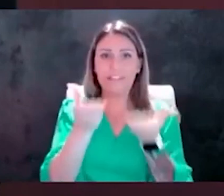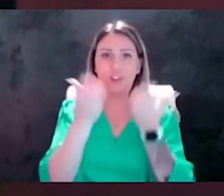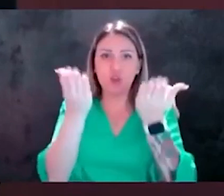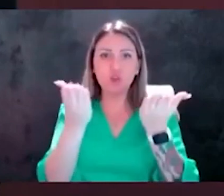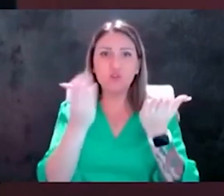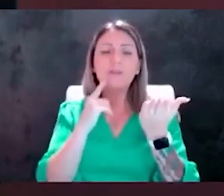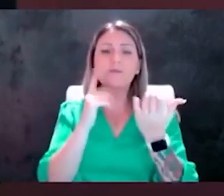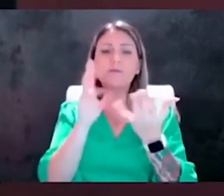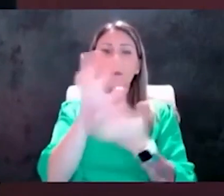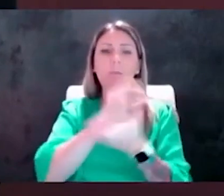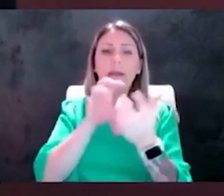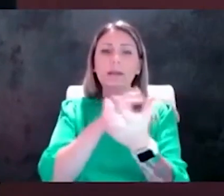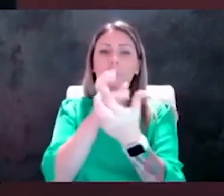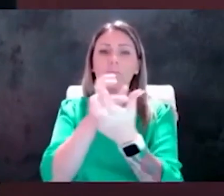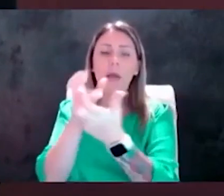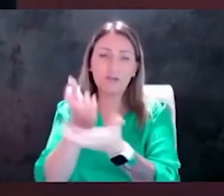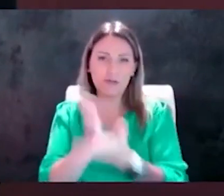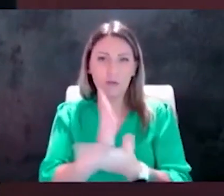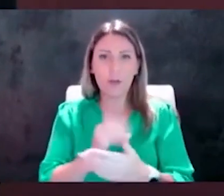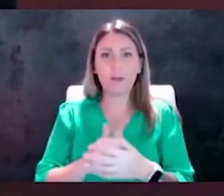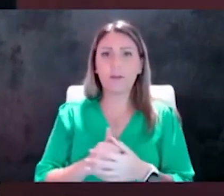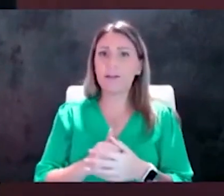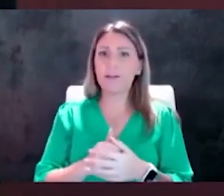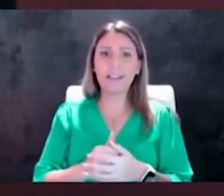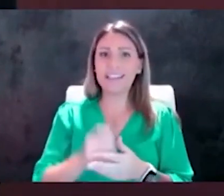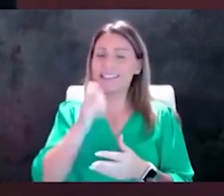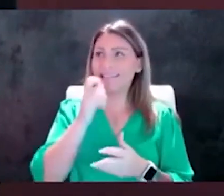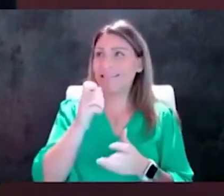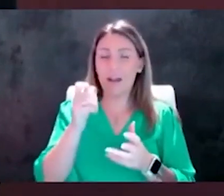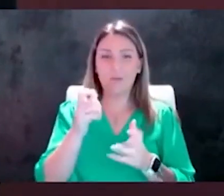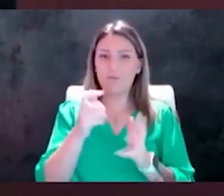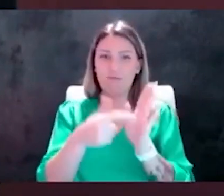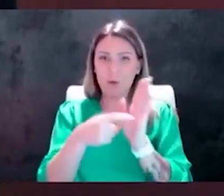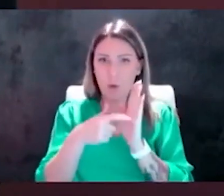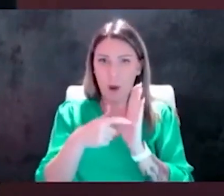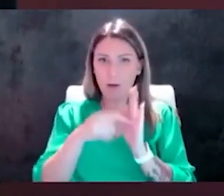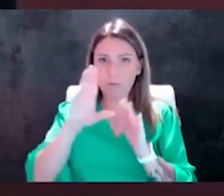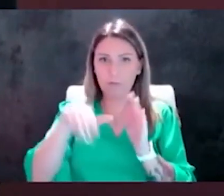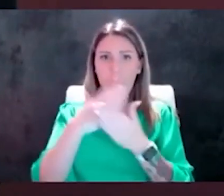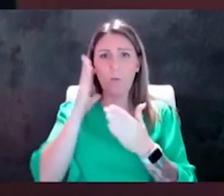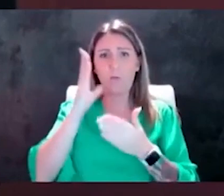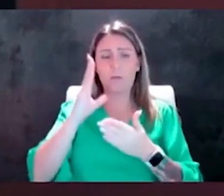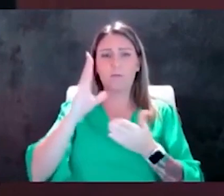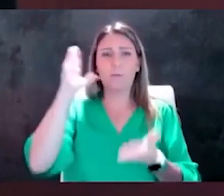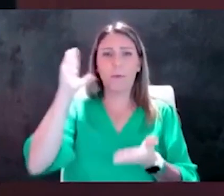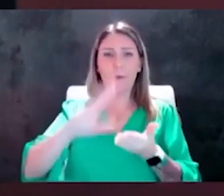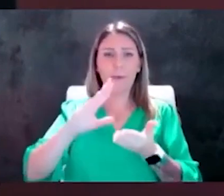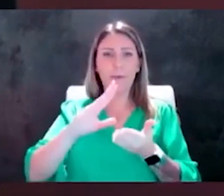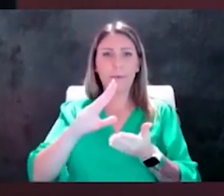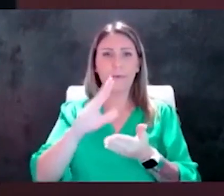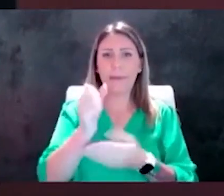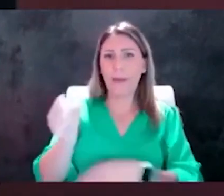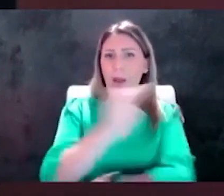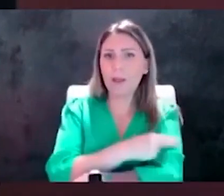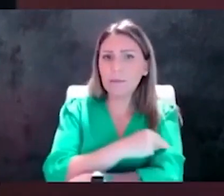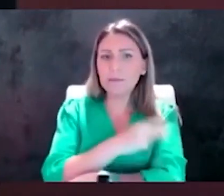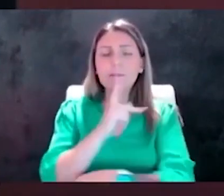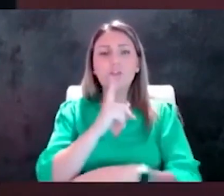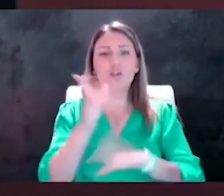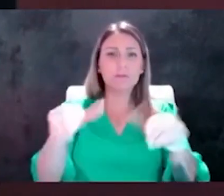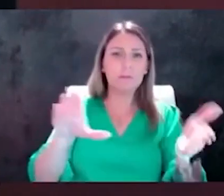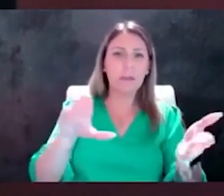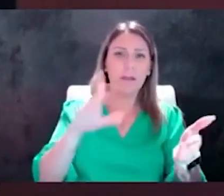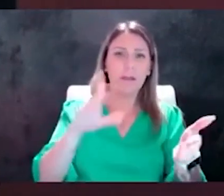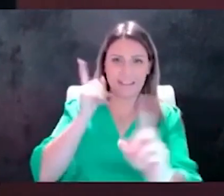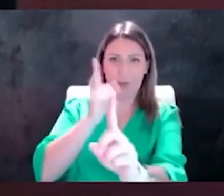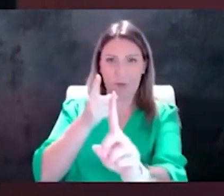is okay. I don't think it's going to be required. I think all are going to help reduce hospitalization and death, which is the ultimate goal. But I think